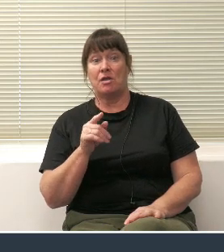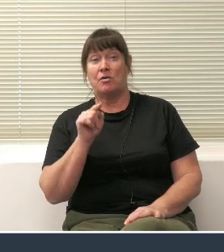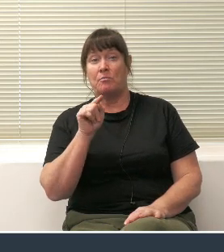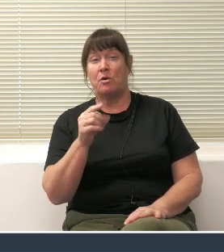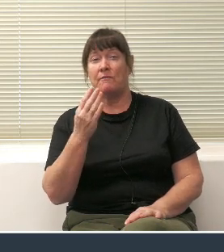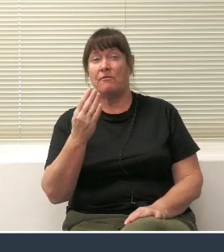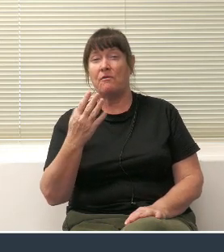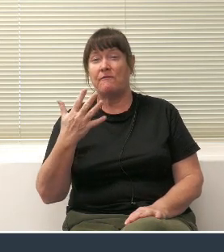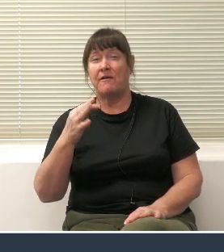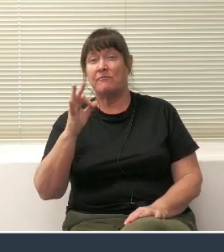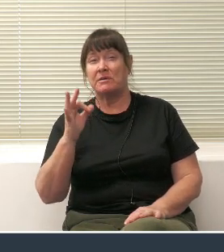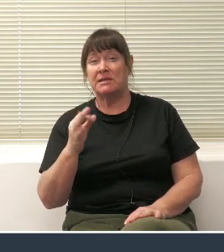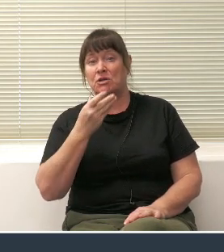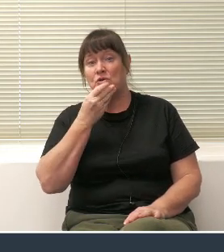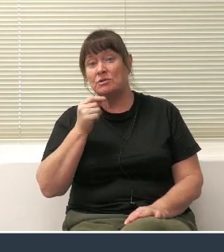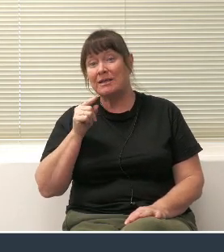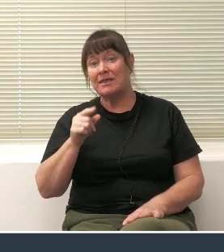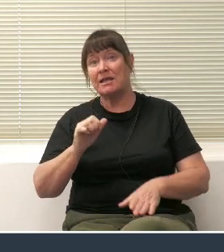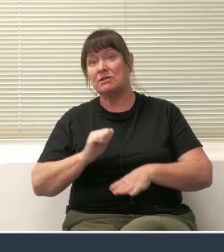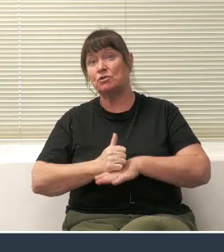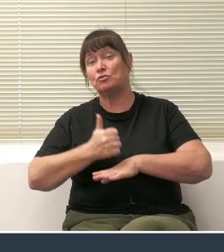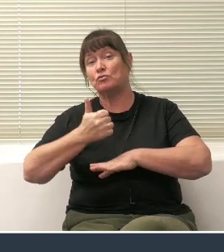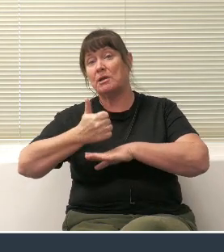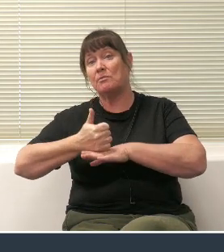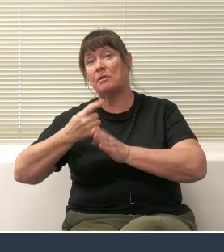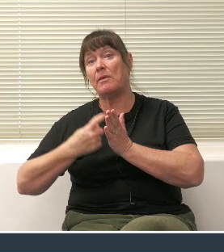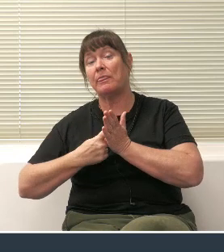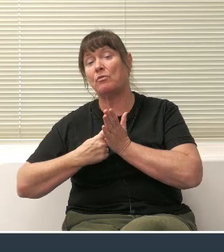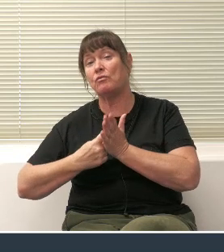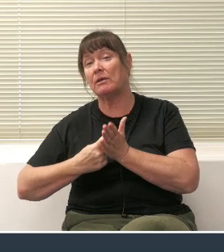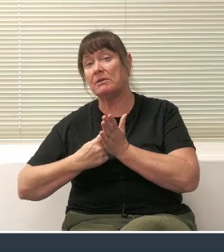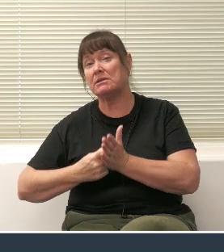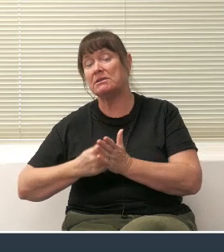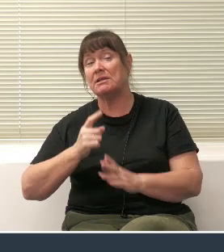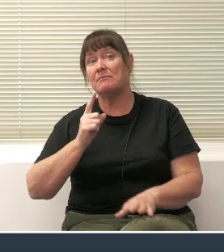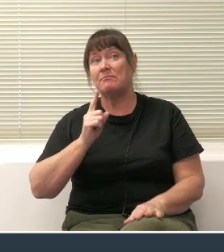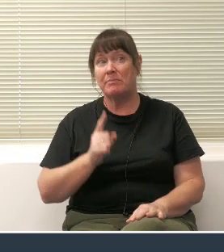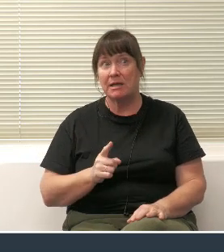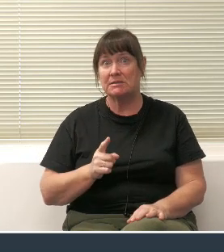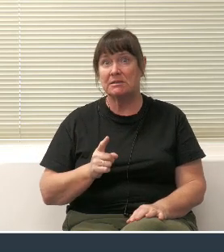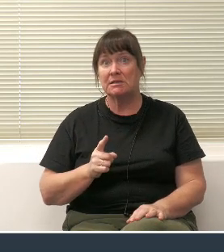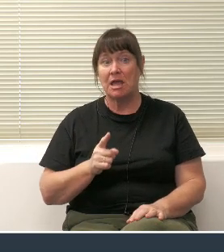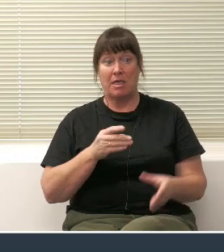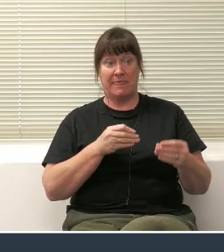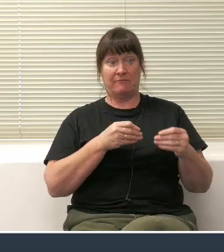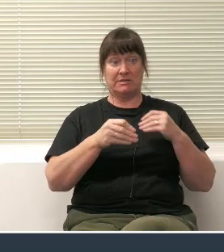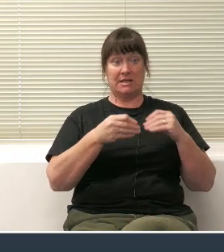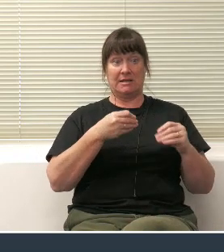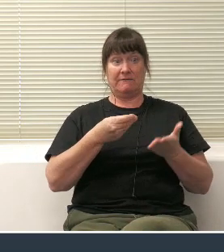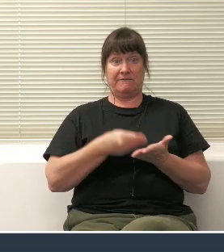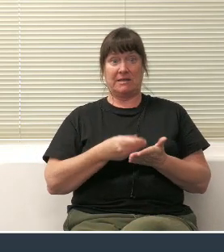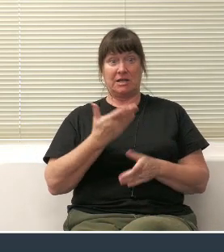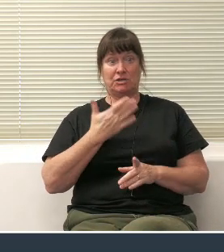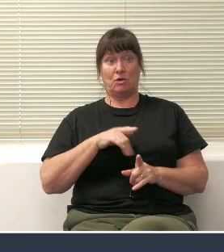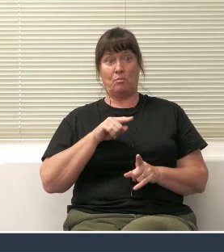0.45% to implement the recommendations. I wouldn't like to see that the Resilient Fund